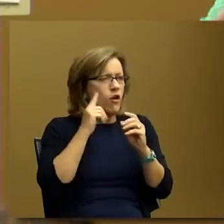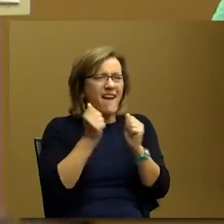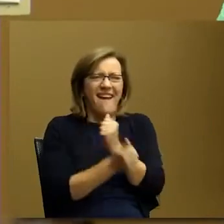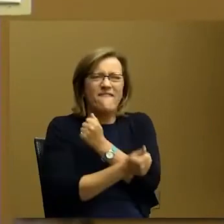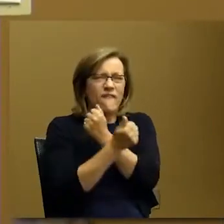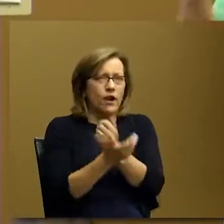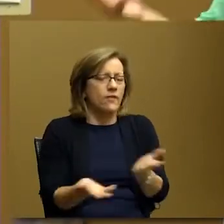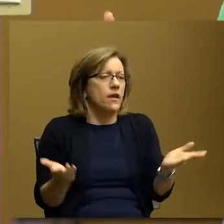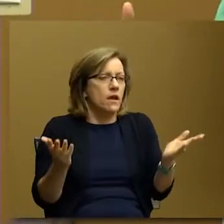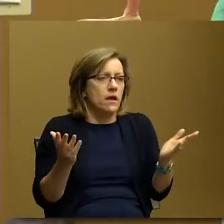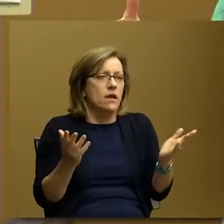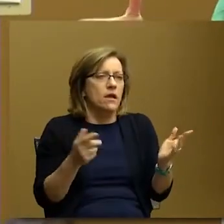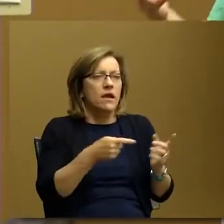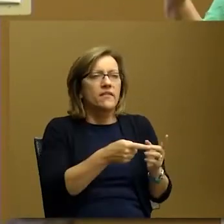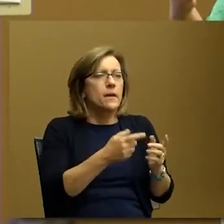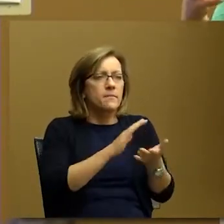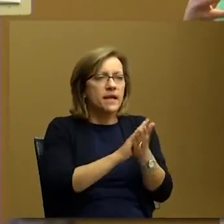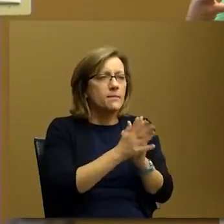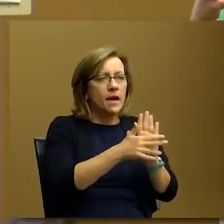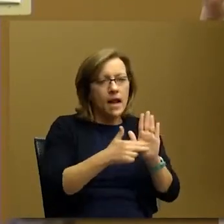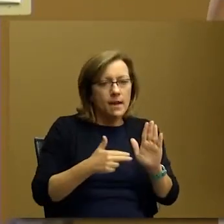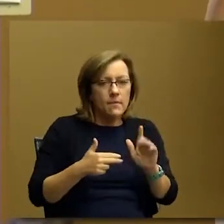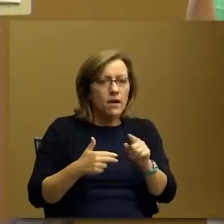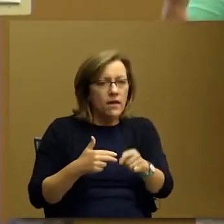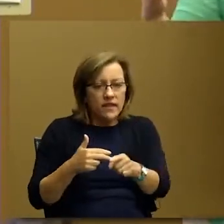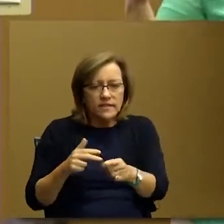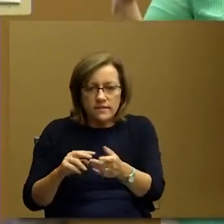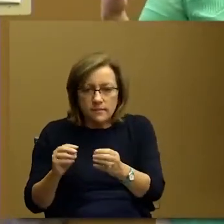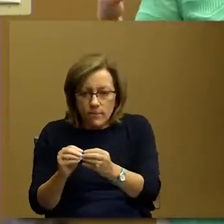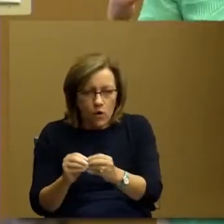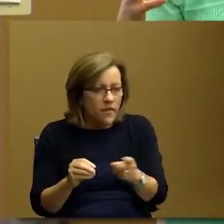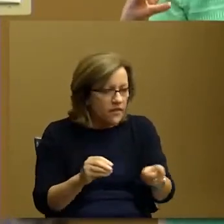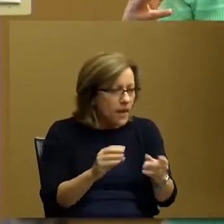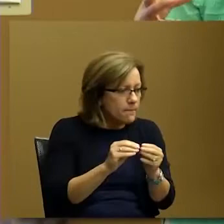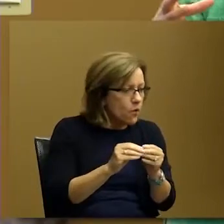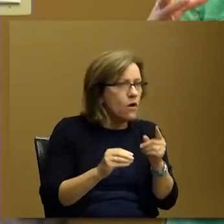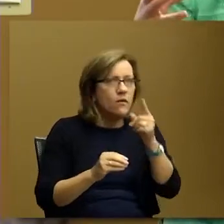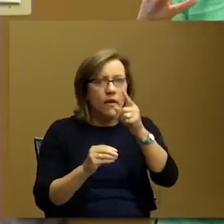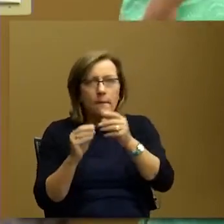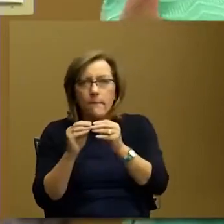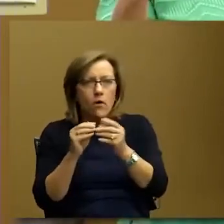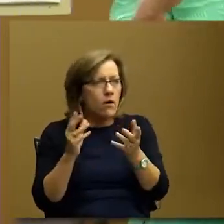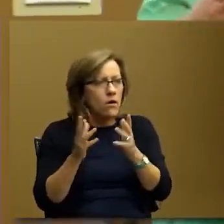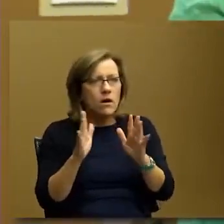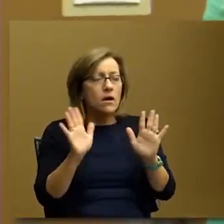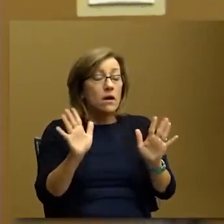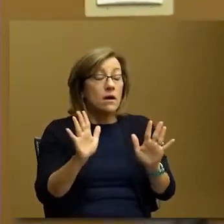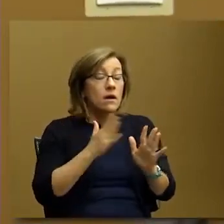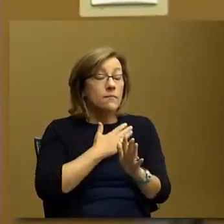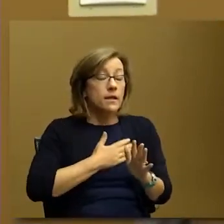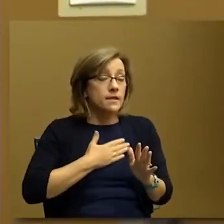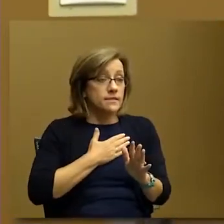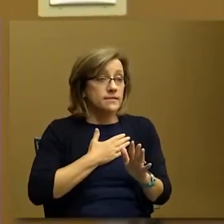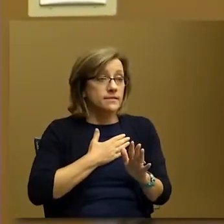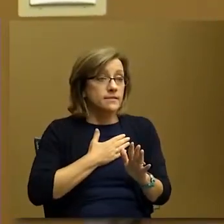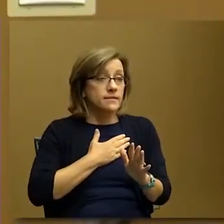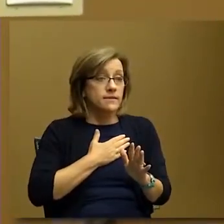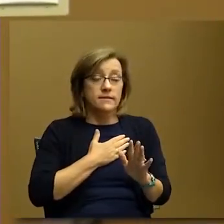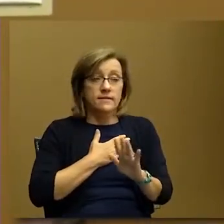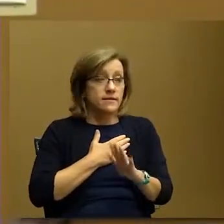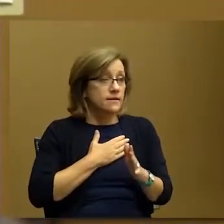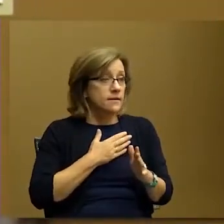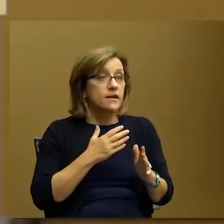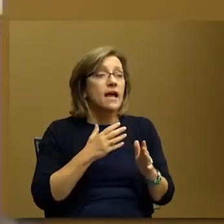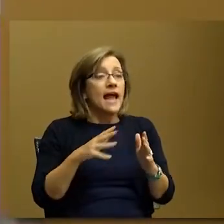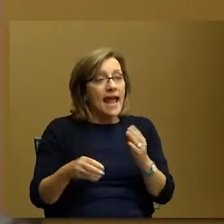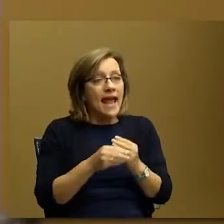becomes the label for everything instead of saying, so please, please, please, more